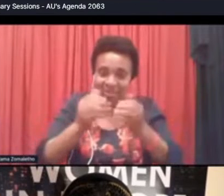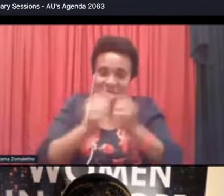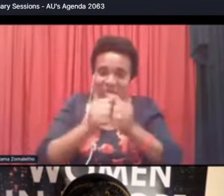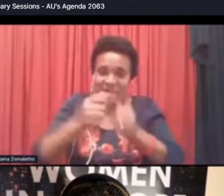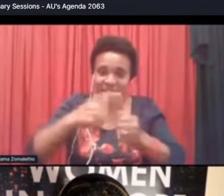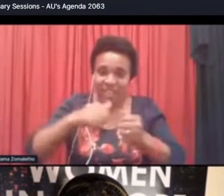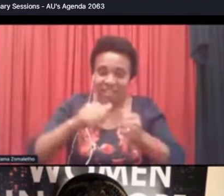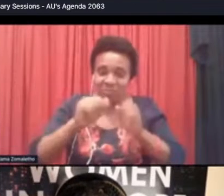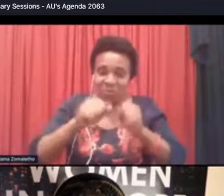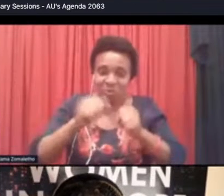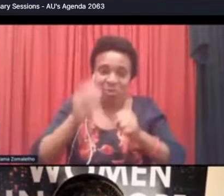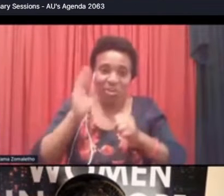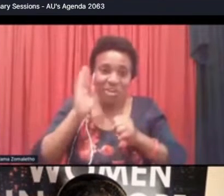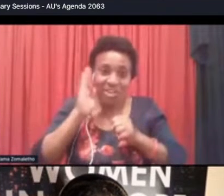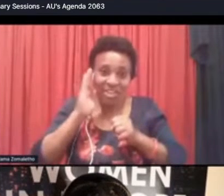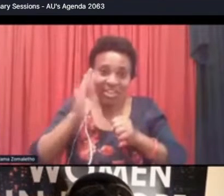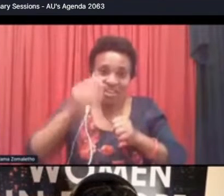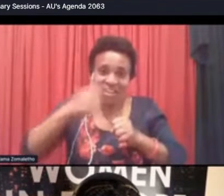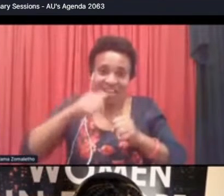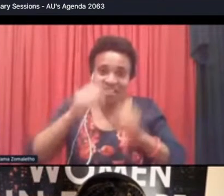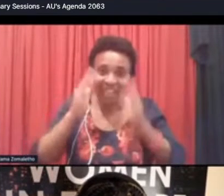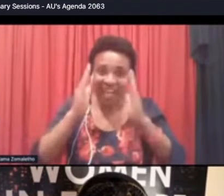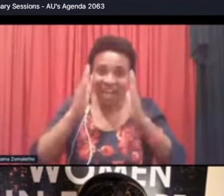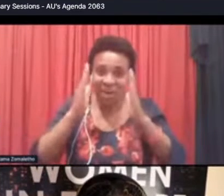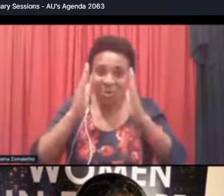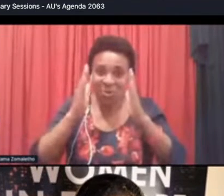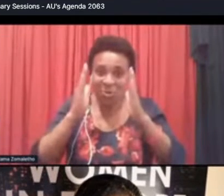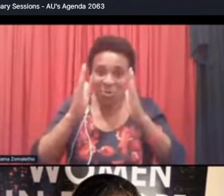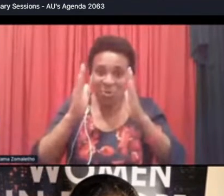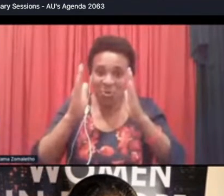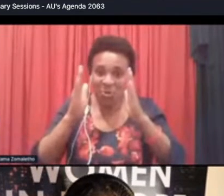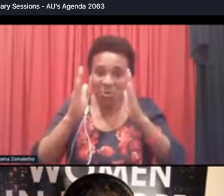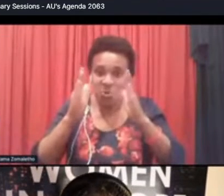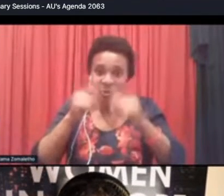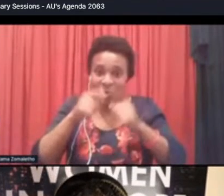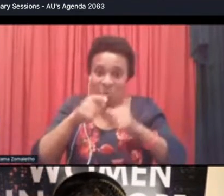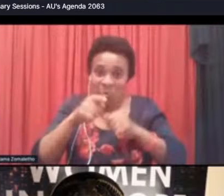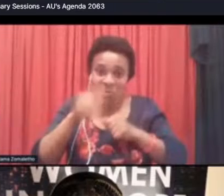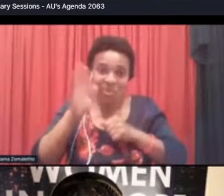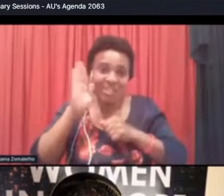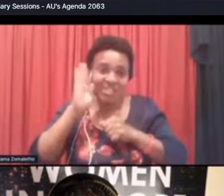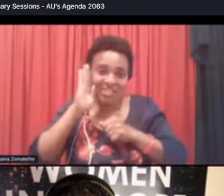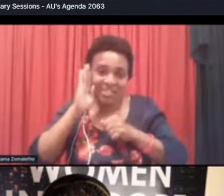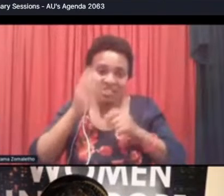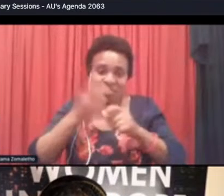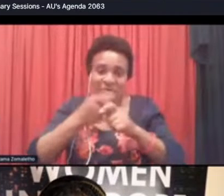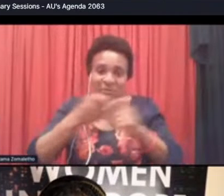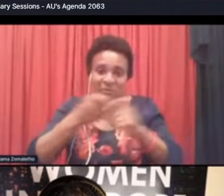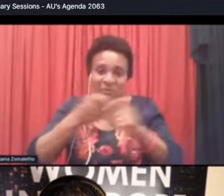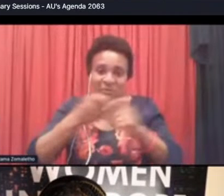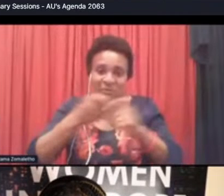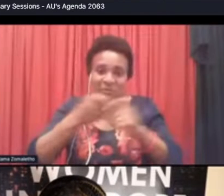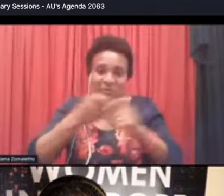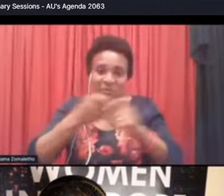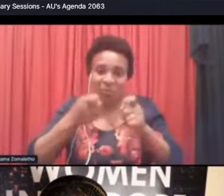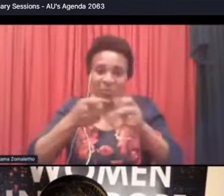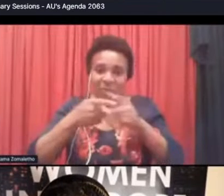us. Say hello, hi, tell us where you're listening from so that we can get started. Apologies for